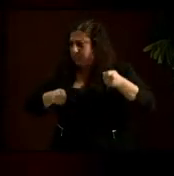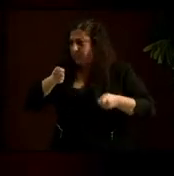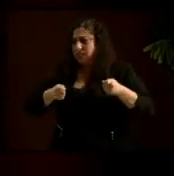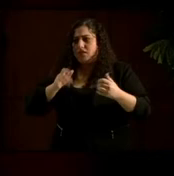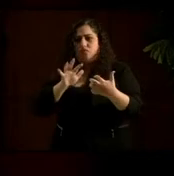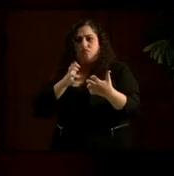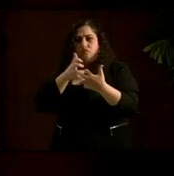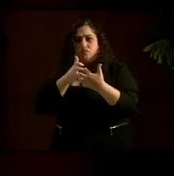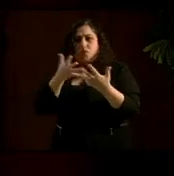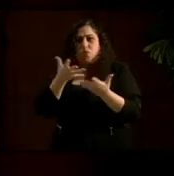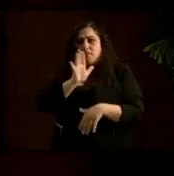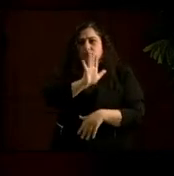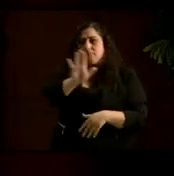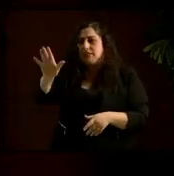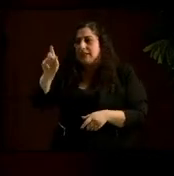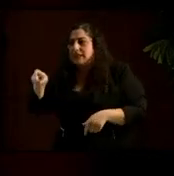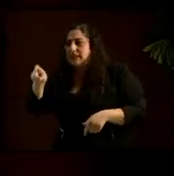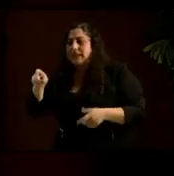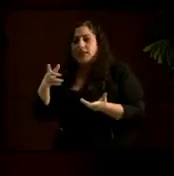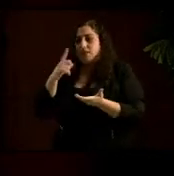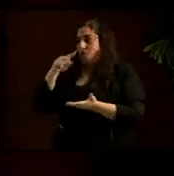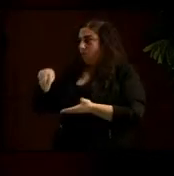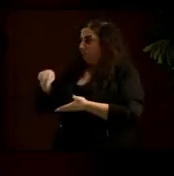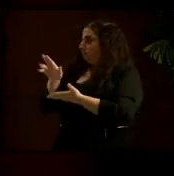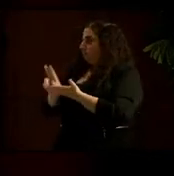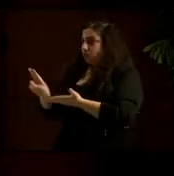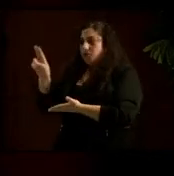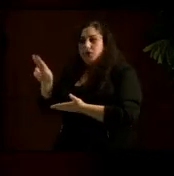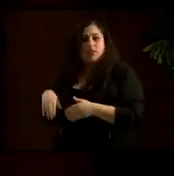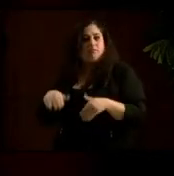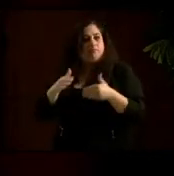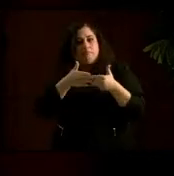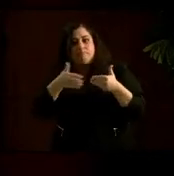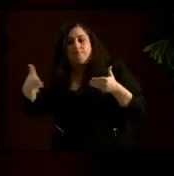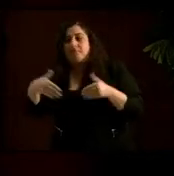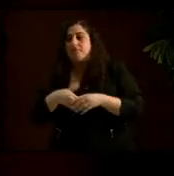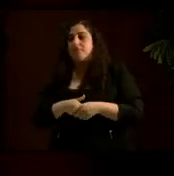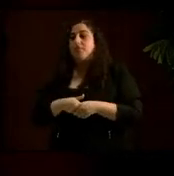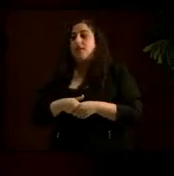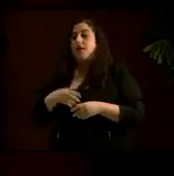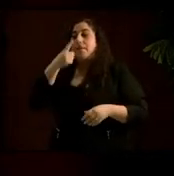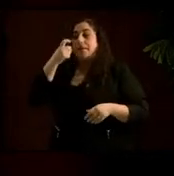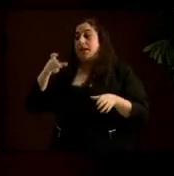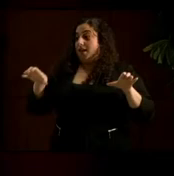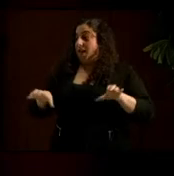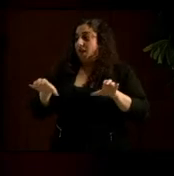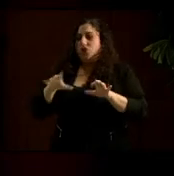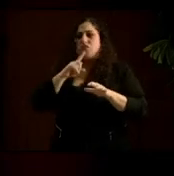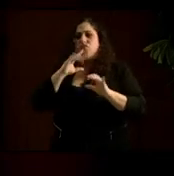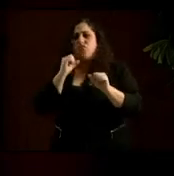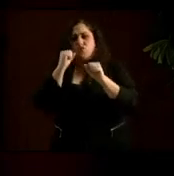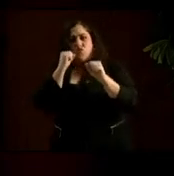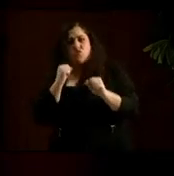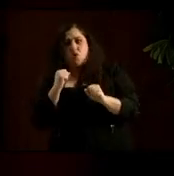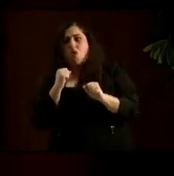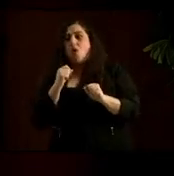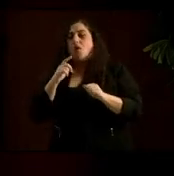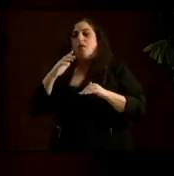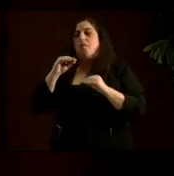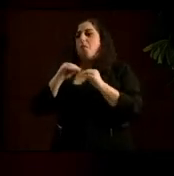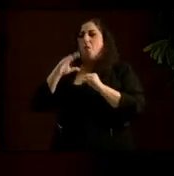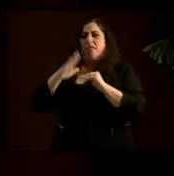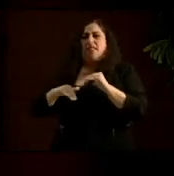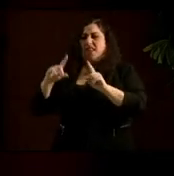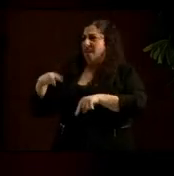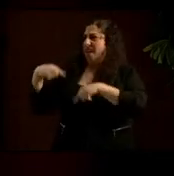this, our university is stronger and more resilient than ever. This period has shown us something we already knew. We